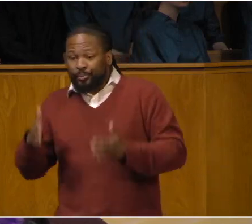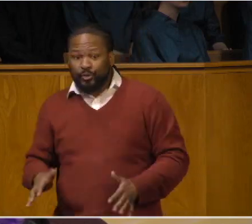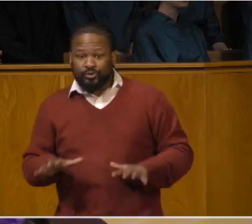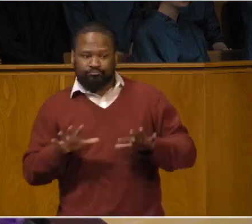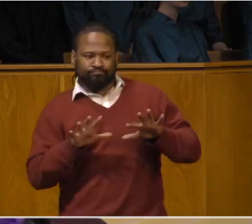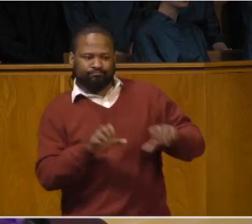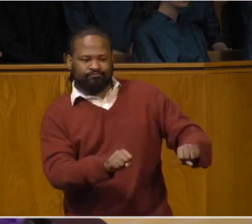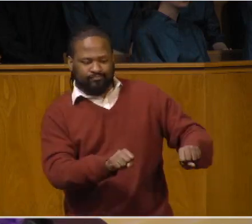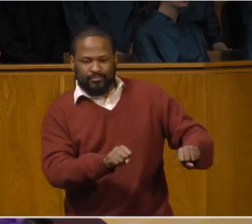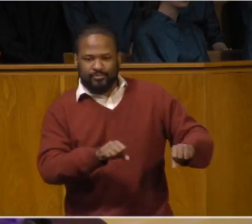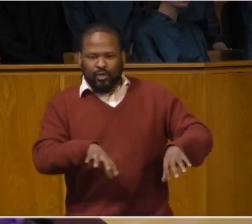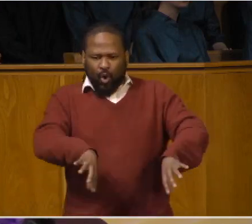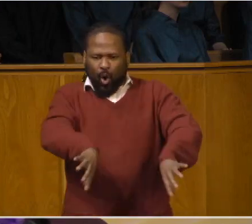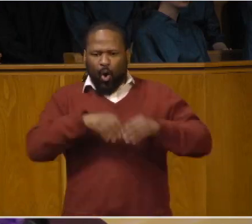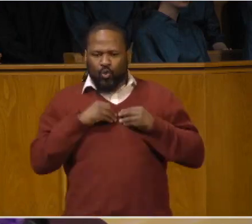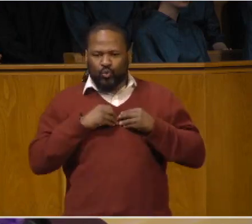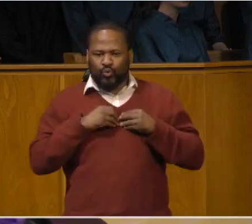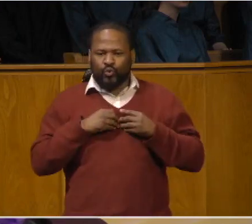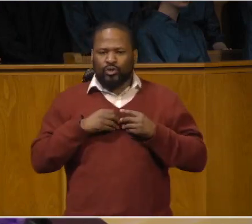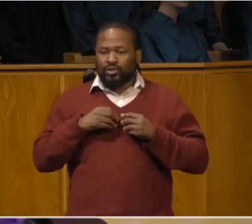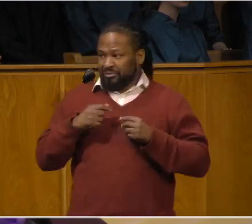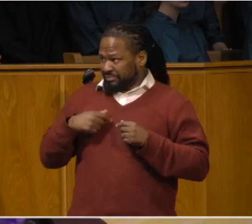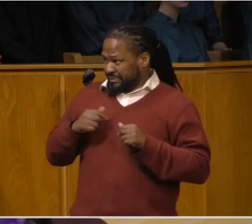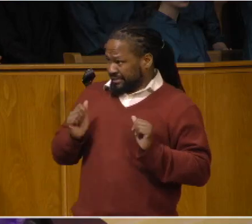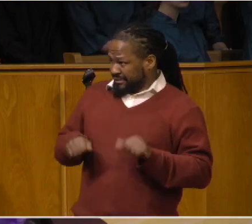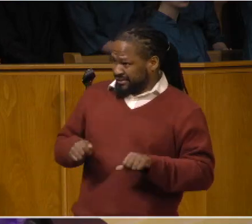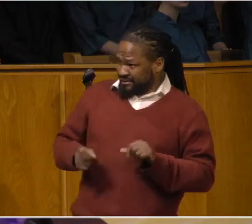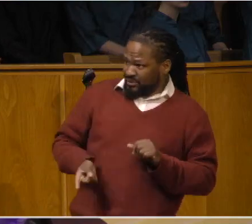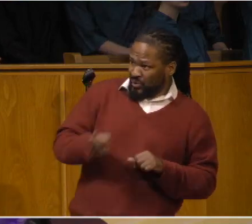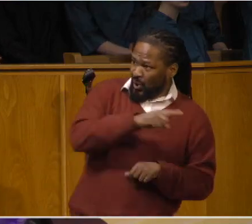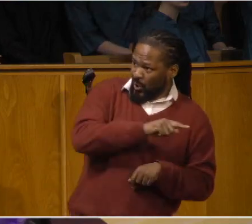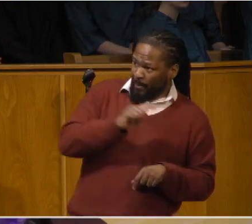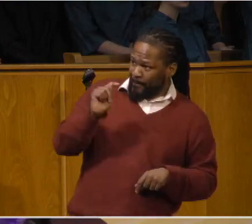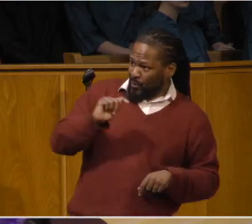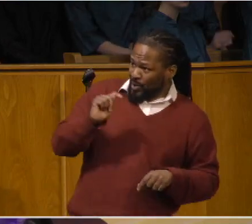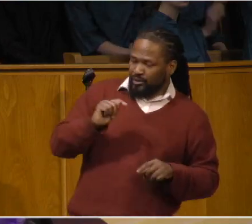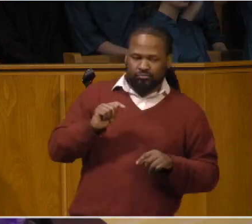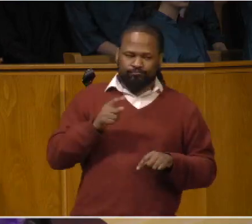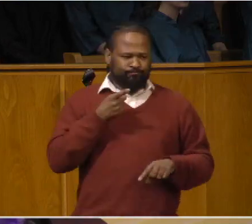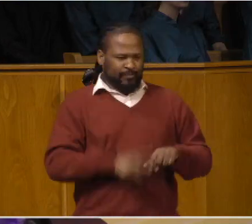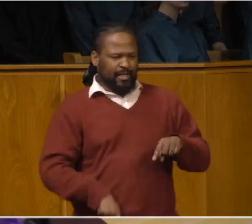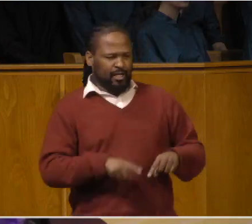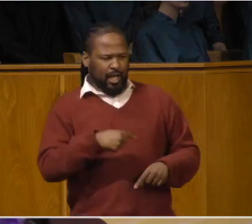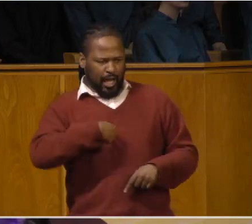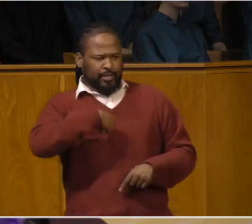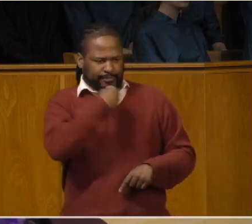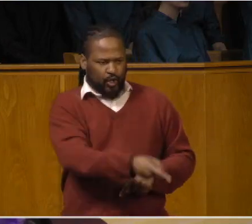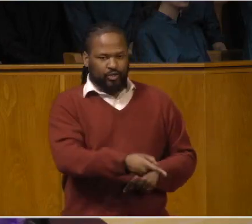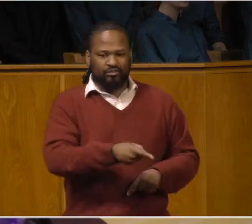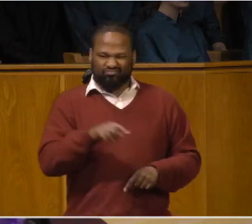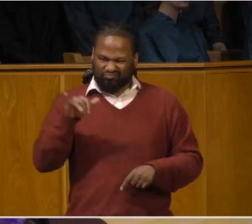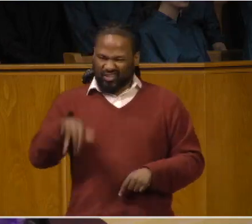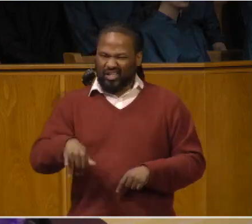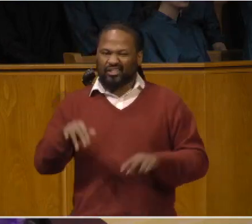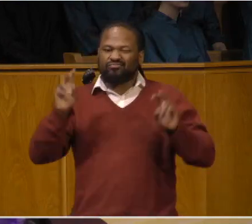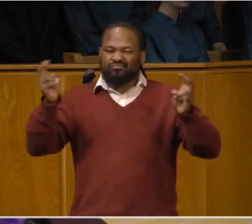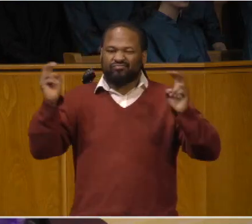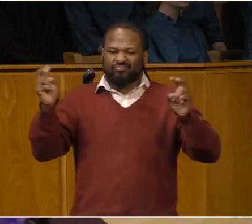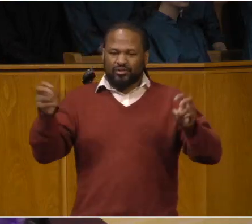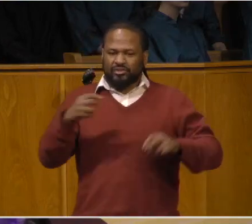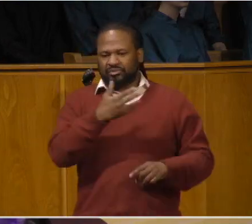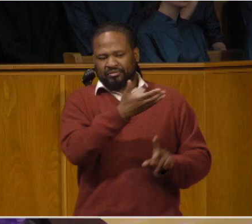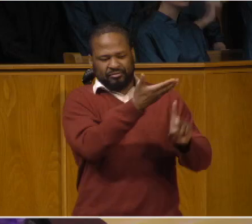unless someone says you can. Your identity is tied to someone else. You are not human. You are property.